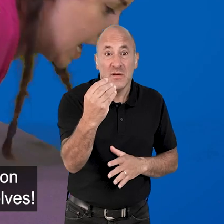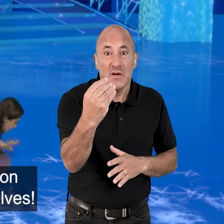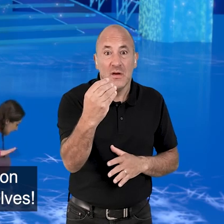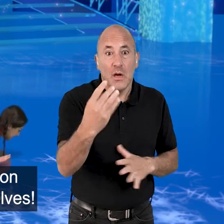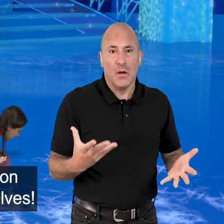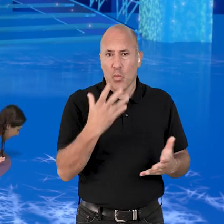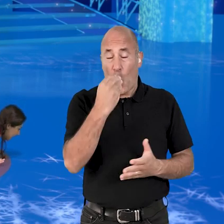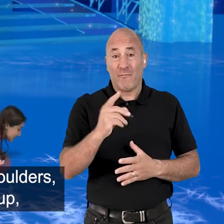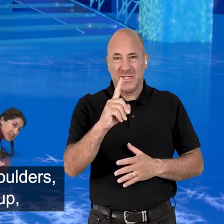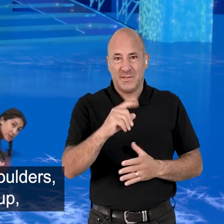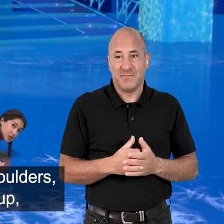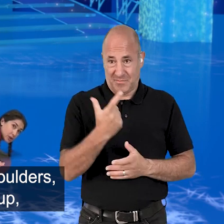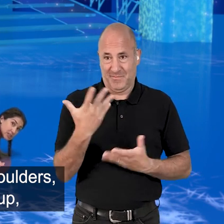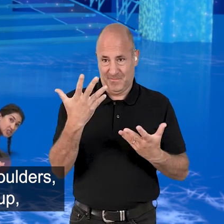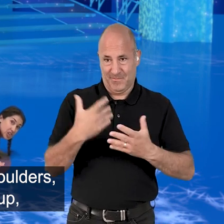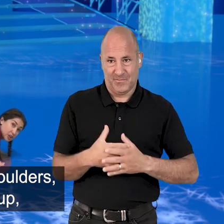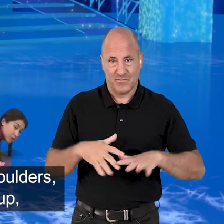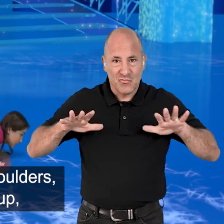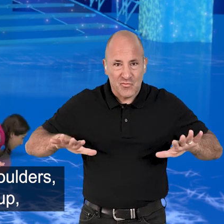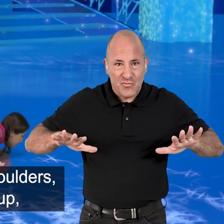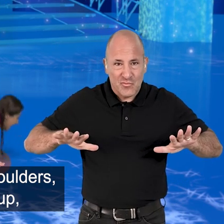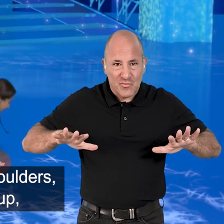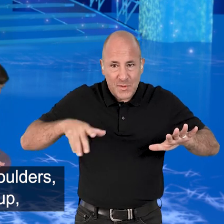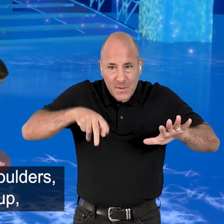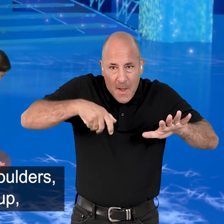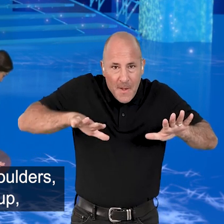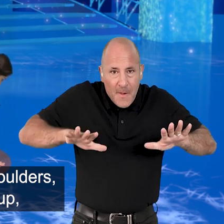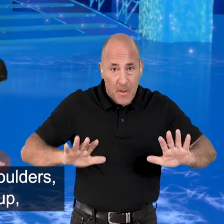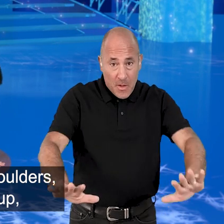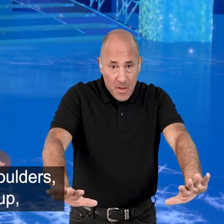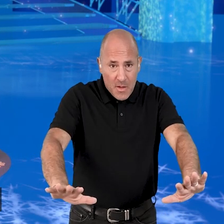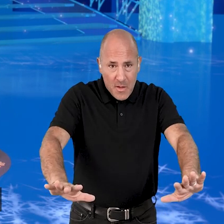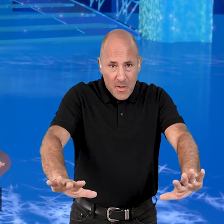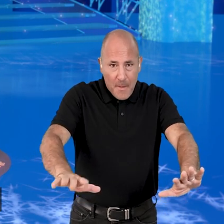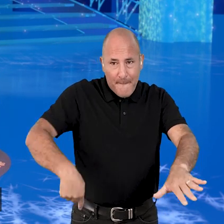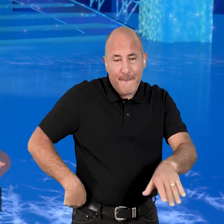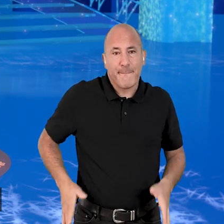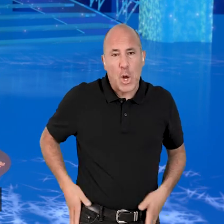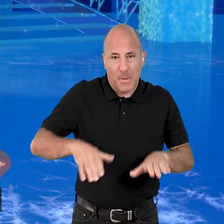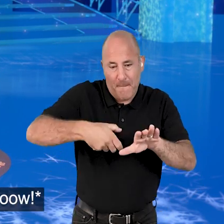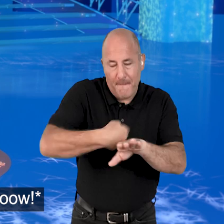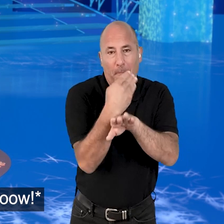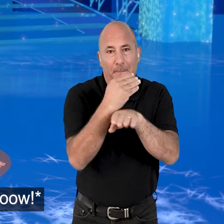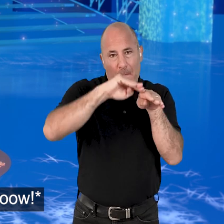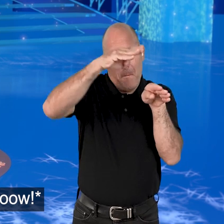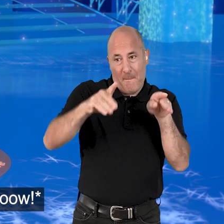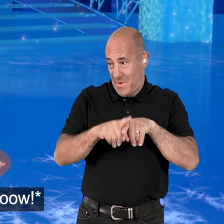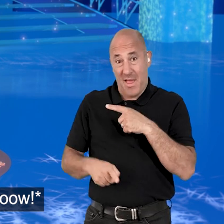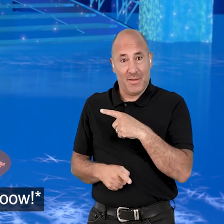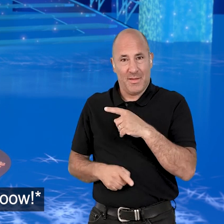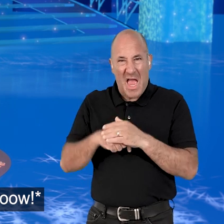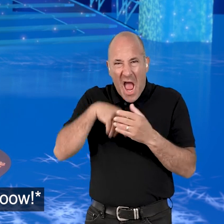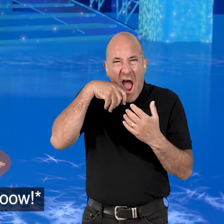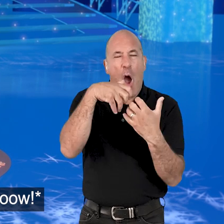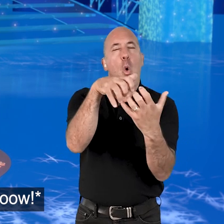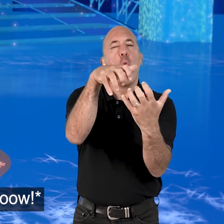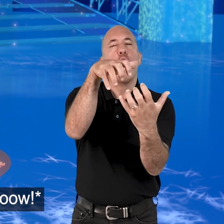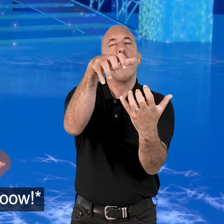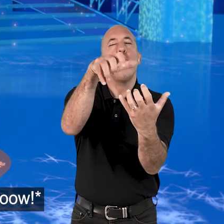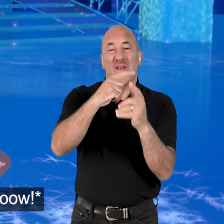wolves. Take your hands under your shoulders, tuck your toes, lift yourself up, lift your bottom up to the sky and howl like a